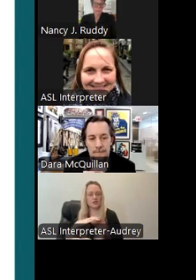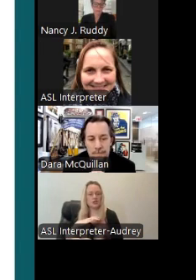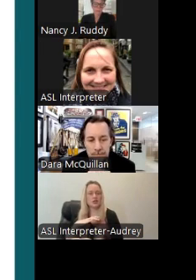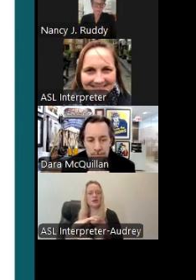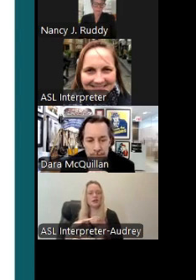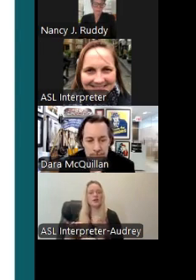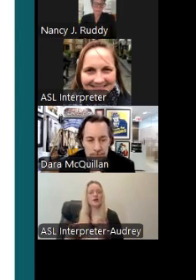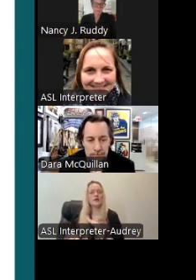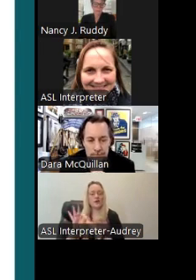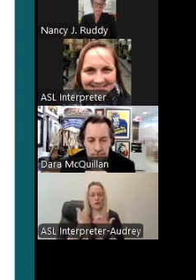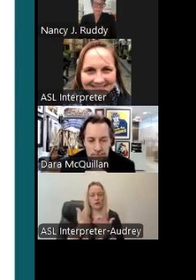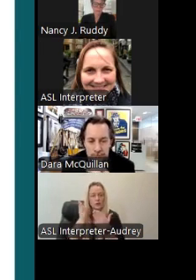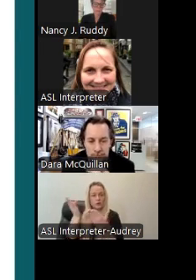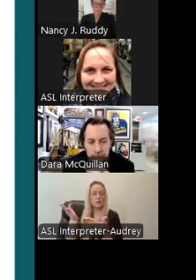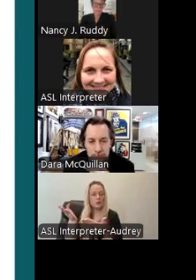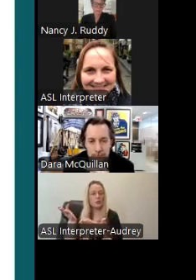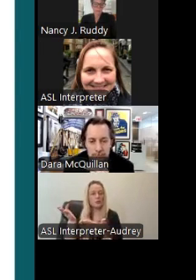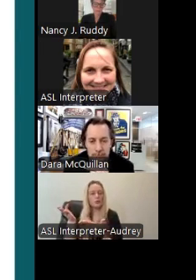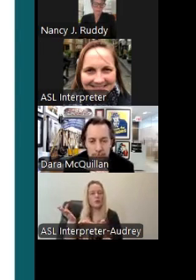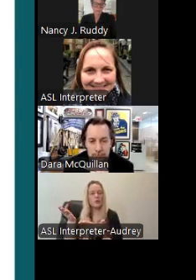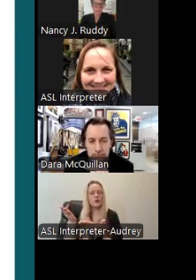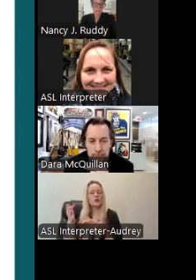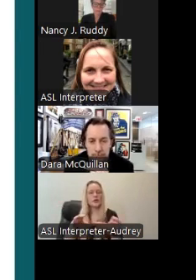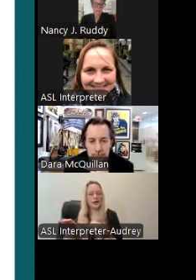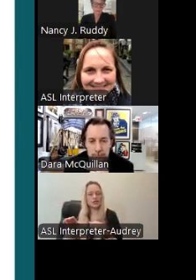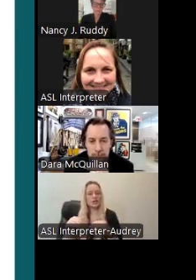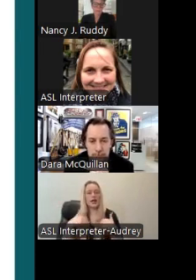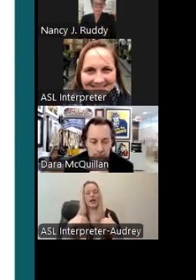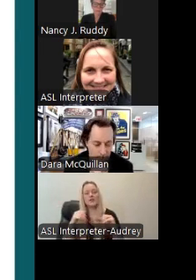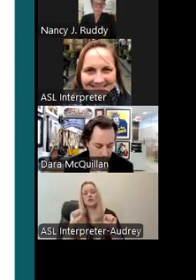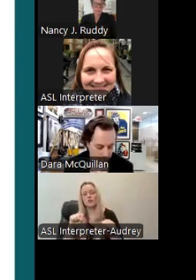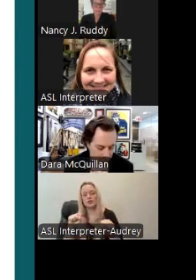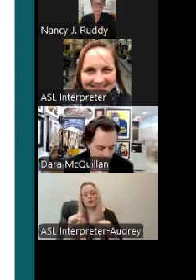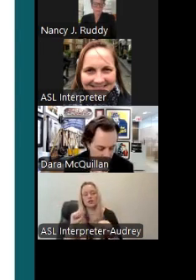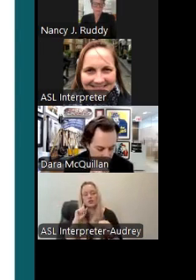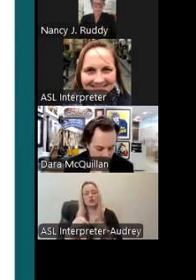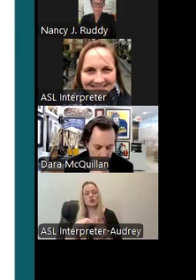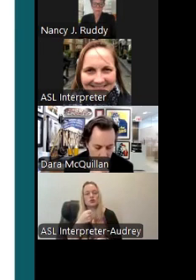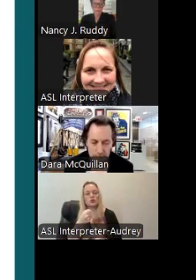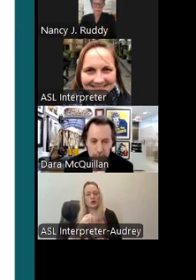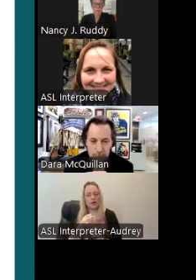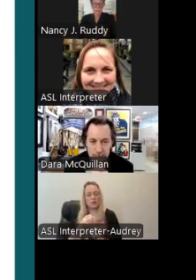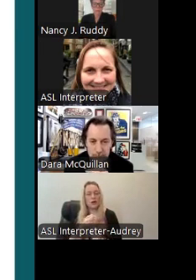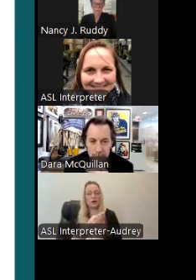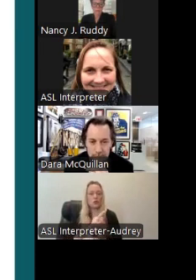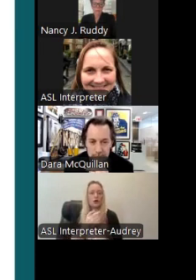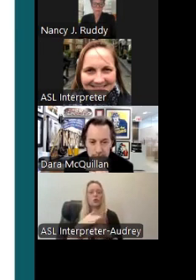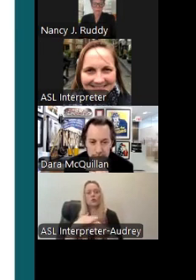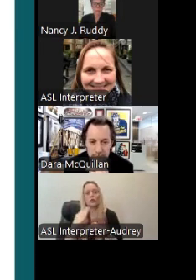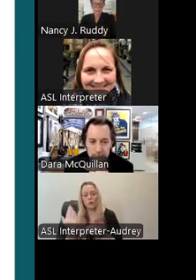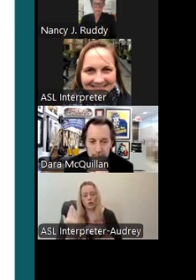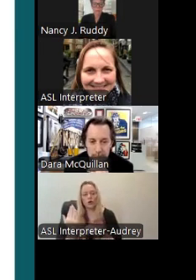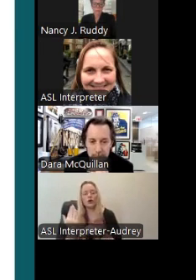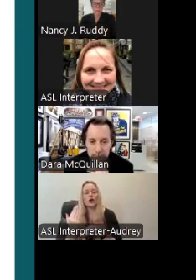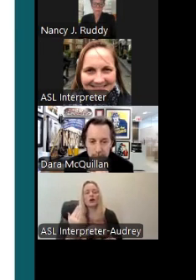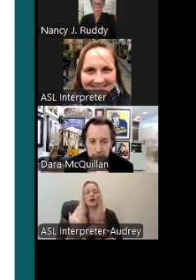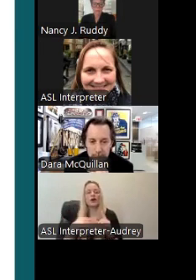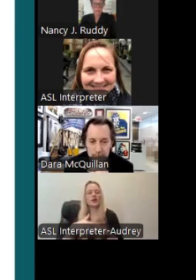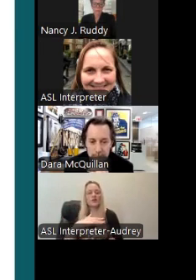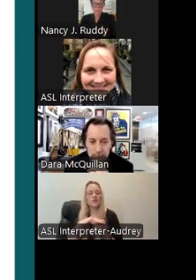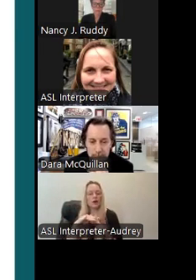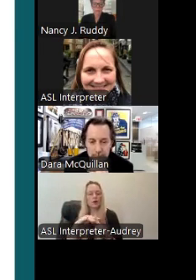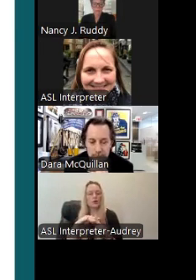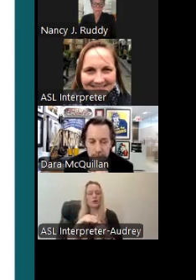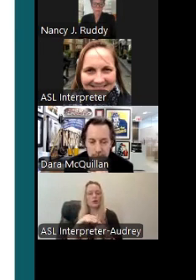actions have the potential to result in one or more significant adverse environmental impacts in one or more